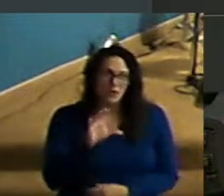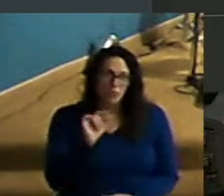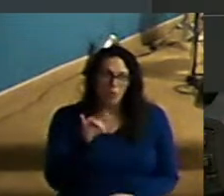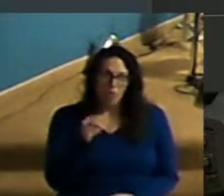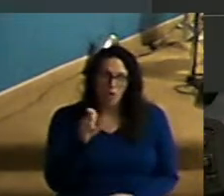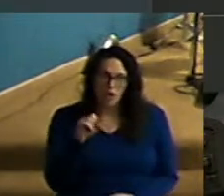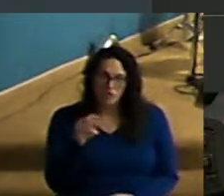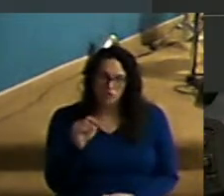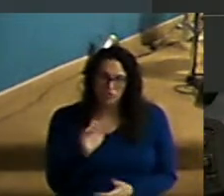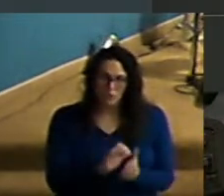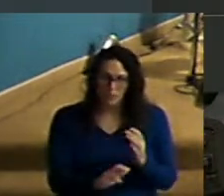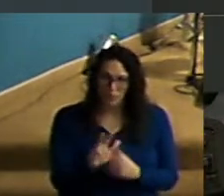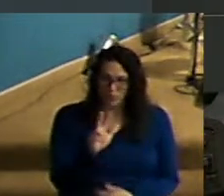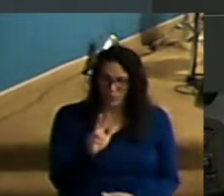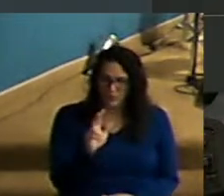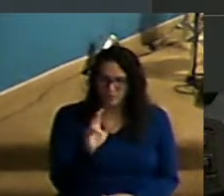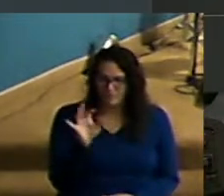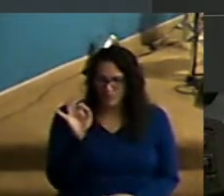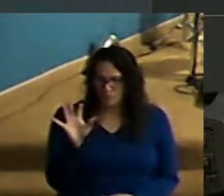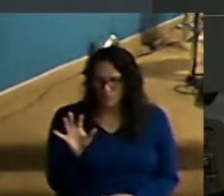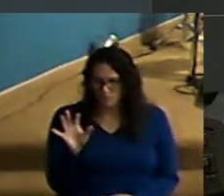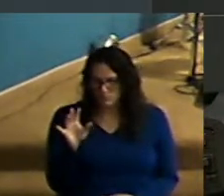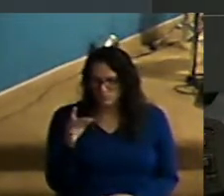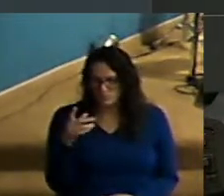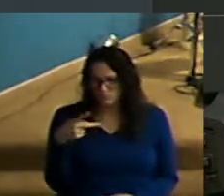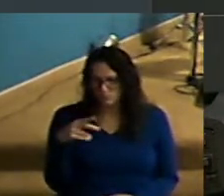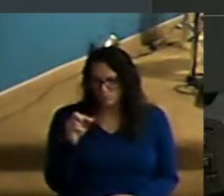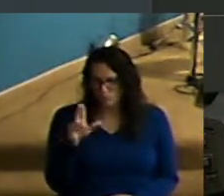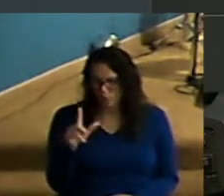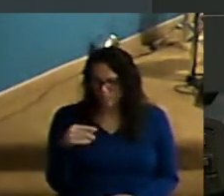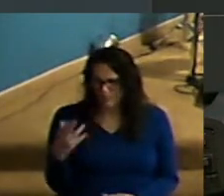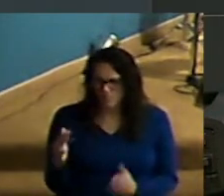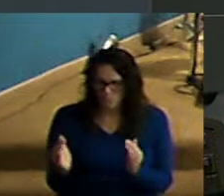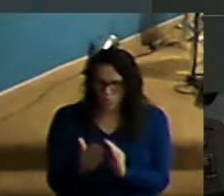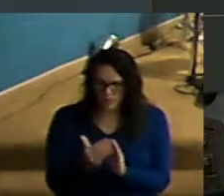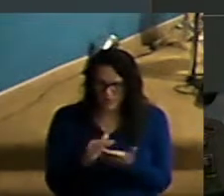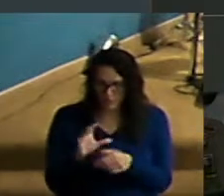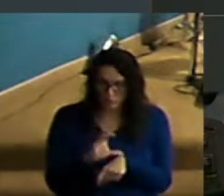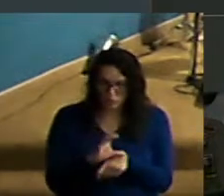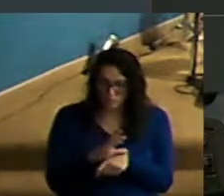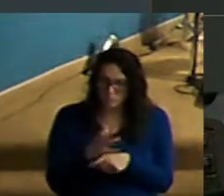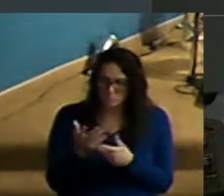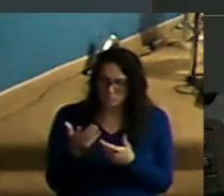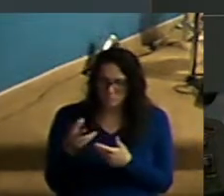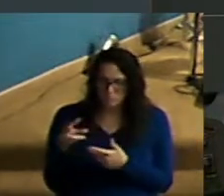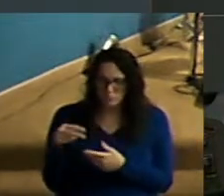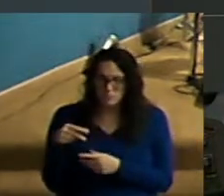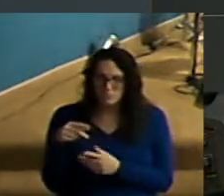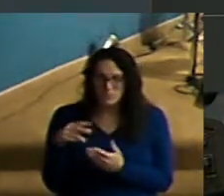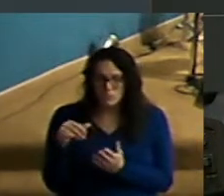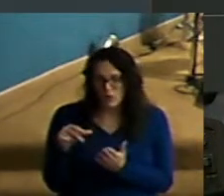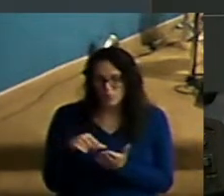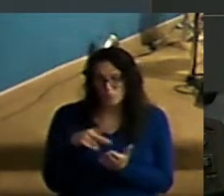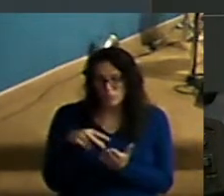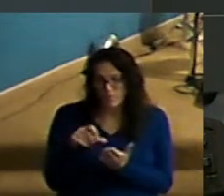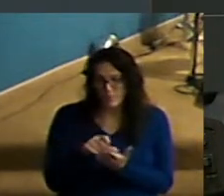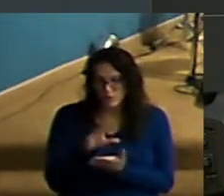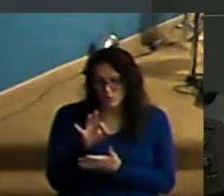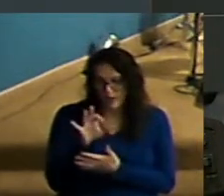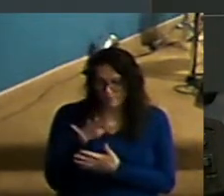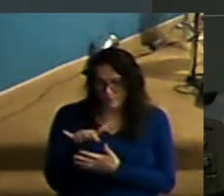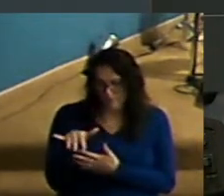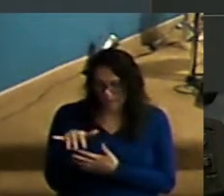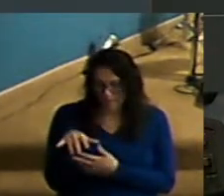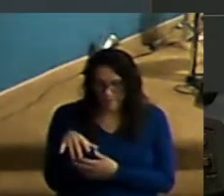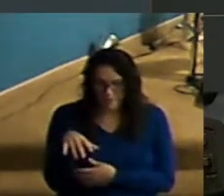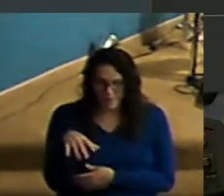Apostle Paul gives to this small town church. I want to invite you to follow along. It's on page 955 in the Bible in